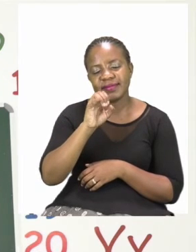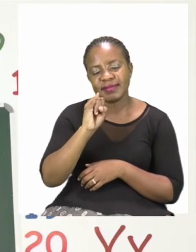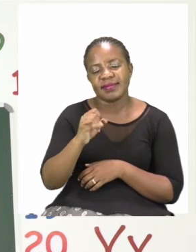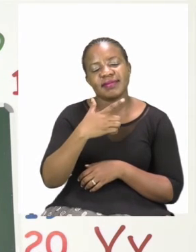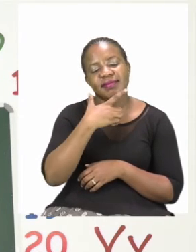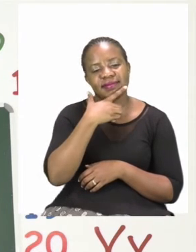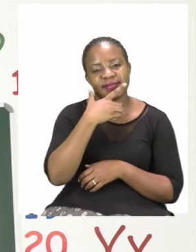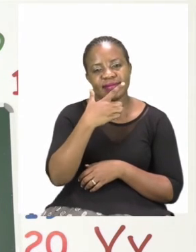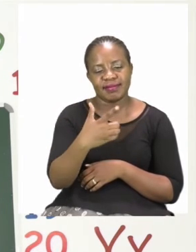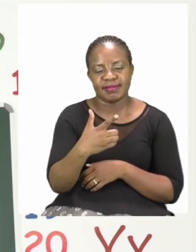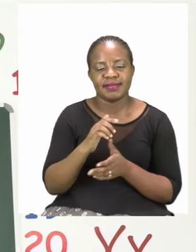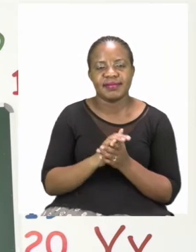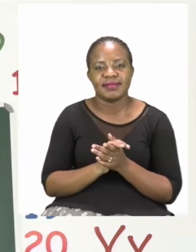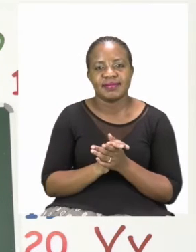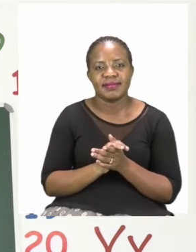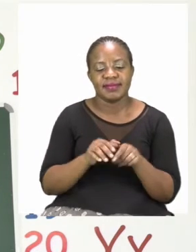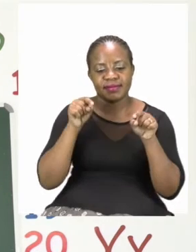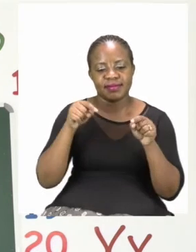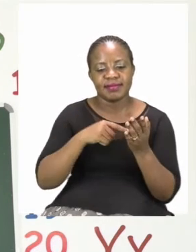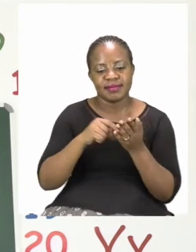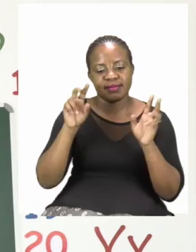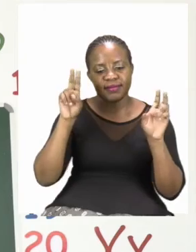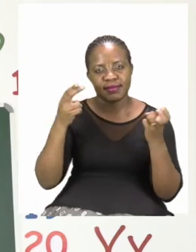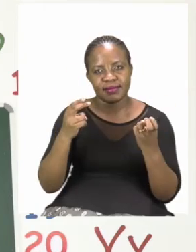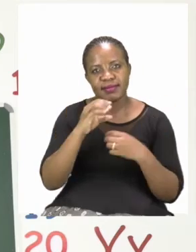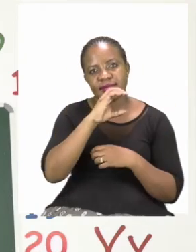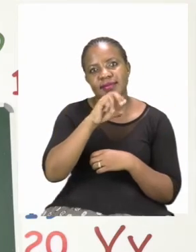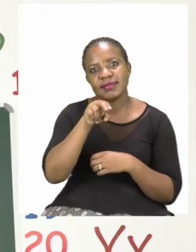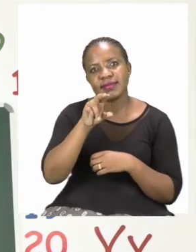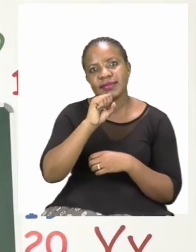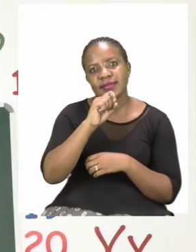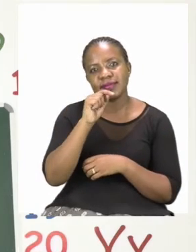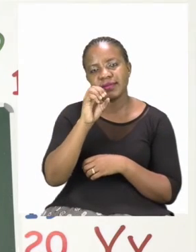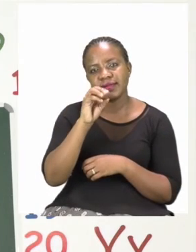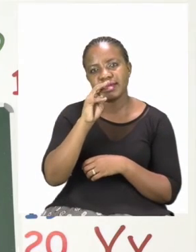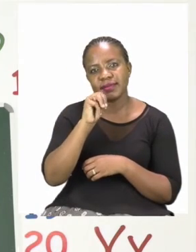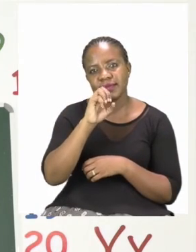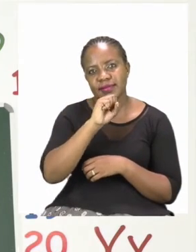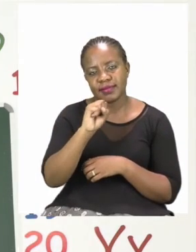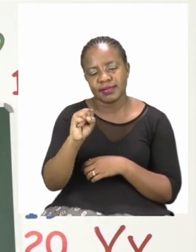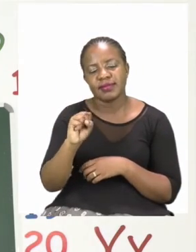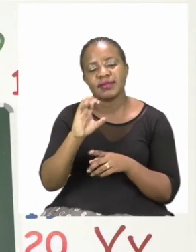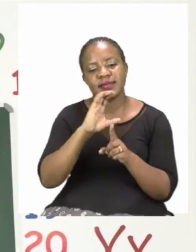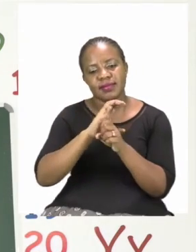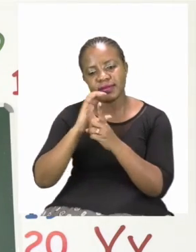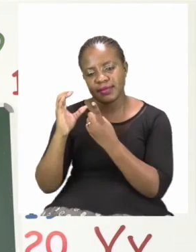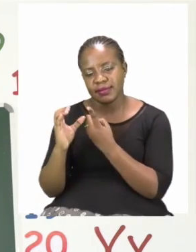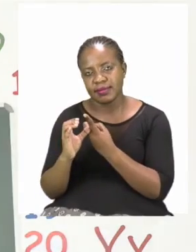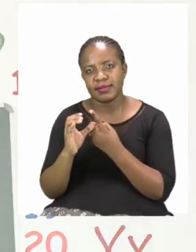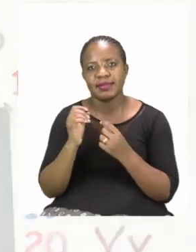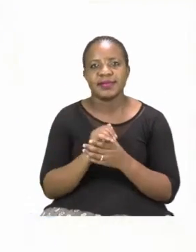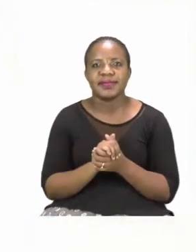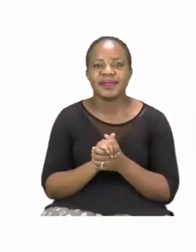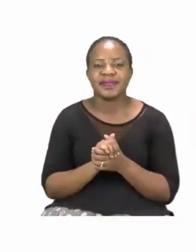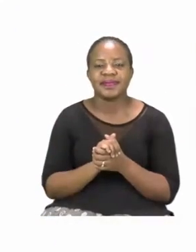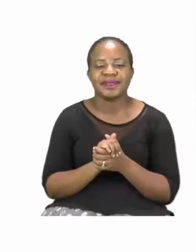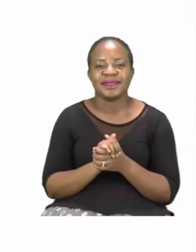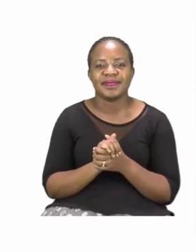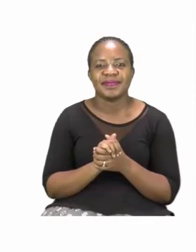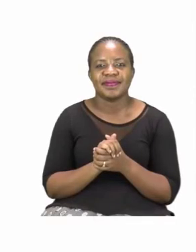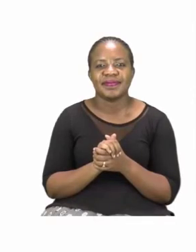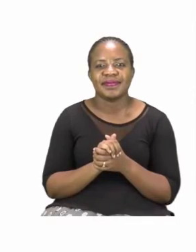see there, your hair is labeled, your head is labeled, your eyebrow is labeled, everything is labeled, as you can see up there. So now